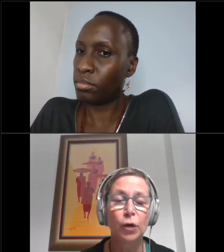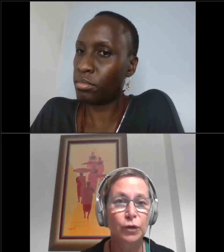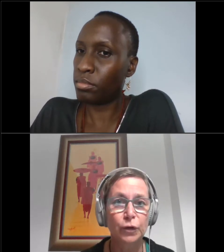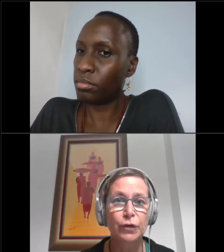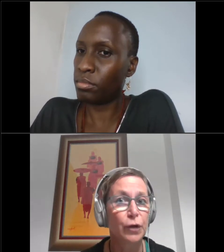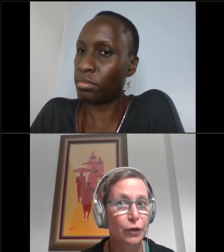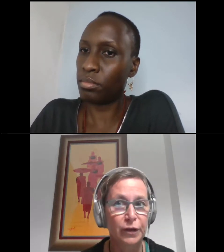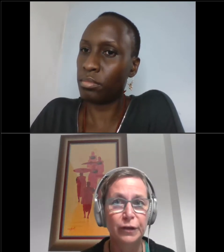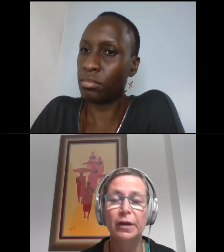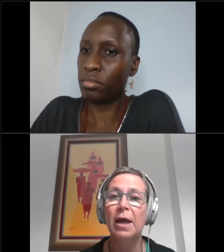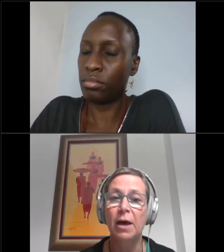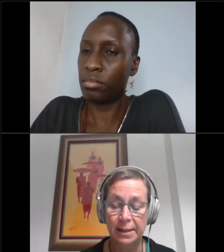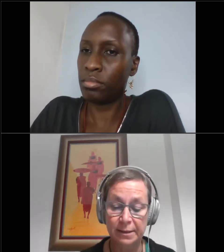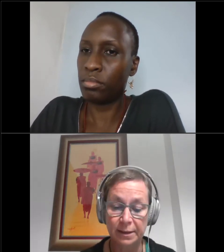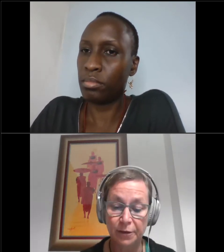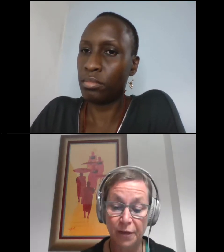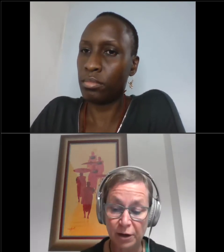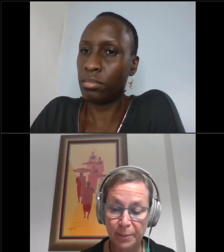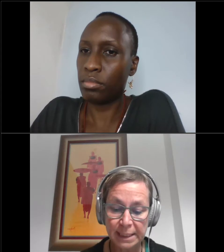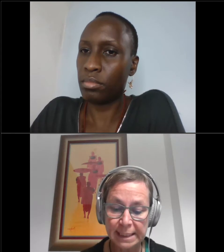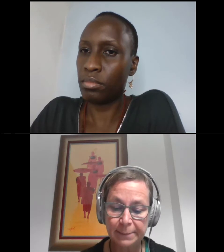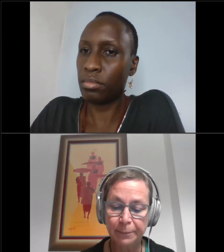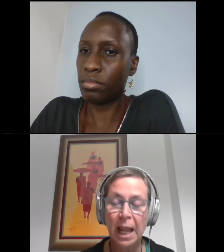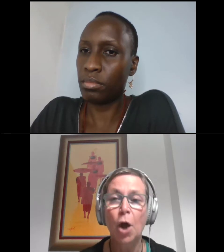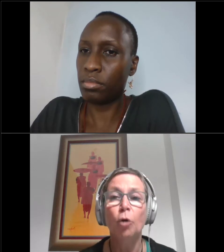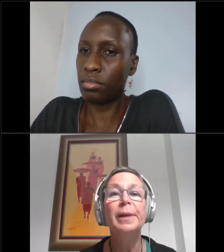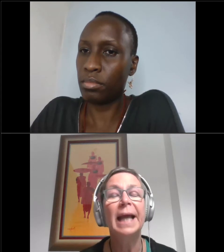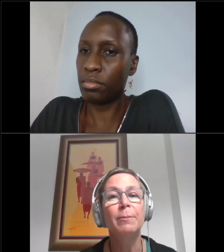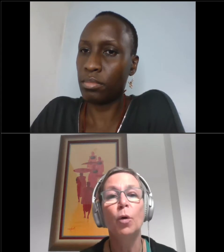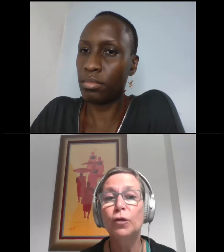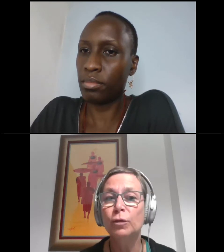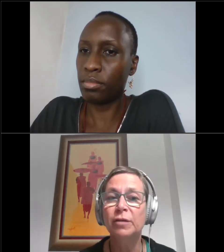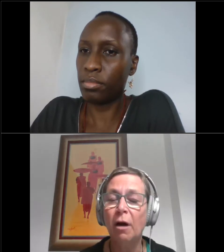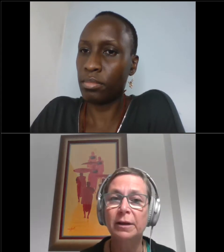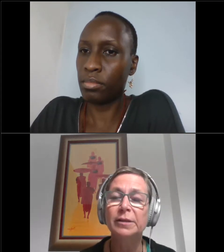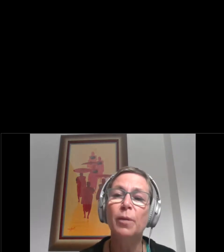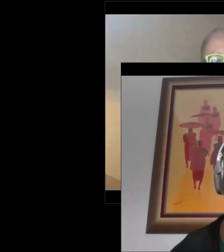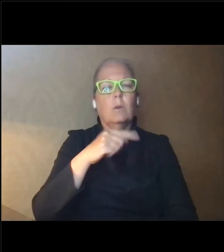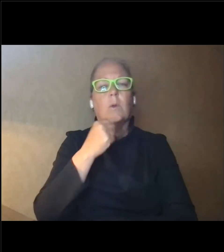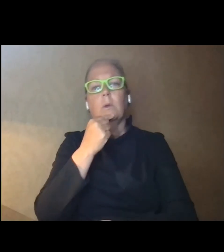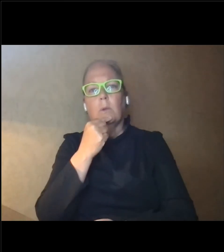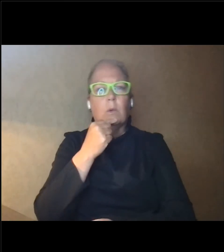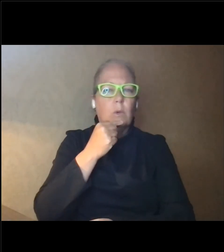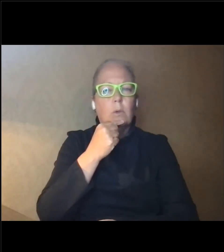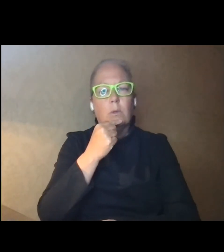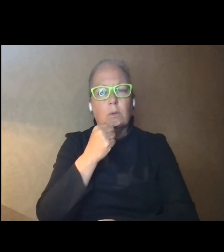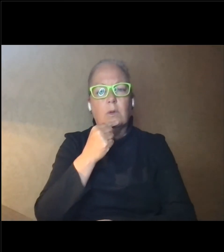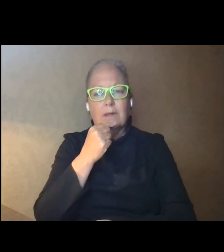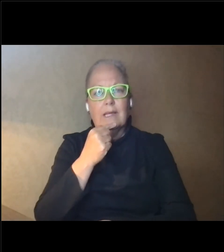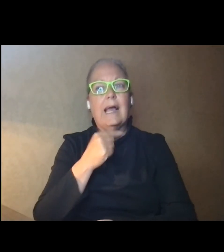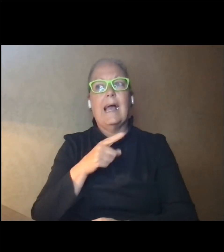personnel, doctors, nurses, and therapists, who became also a target when they were